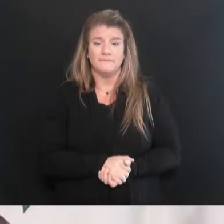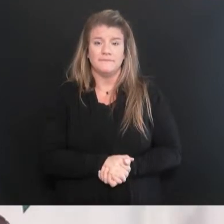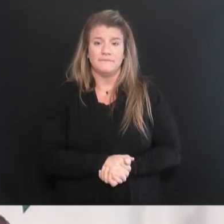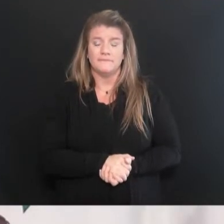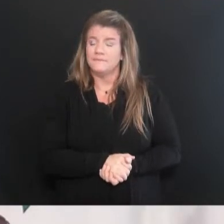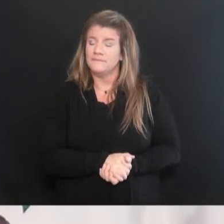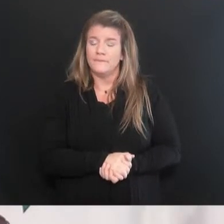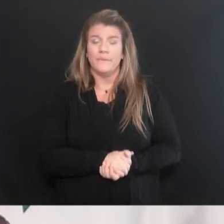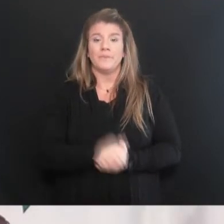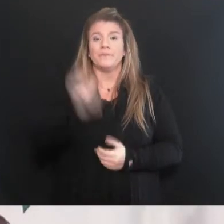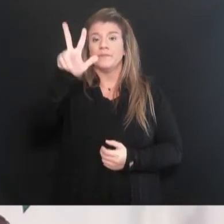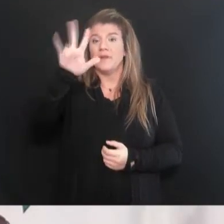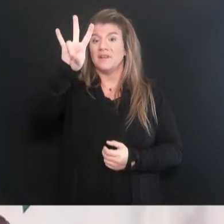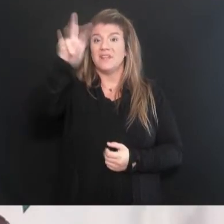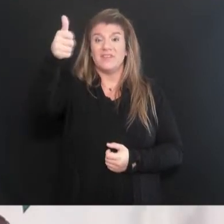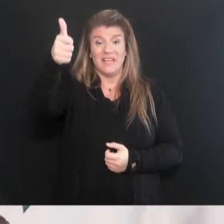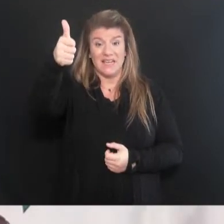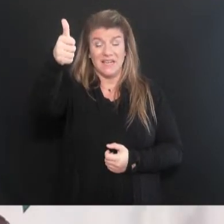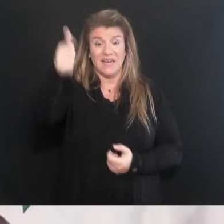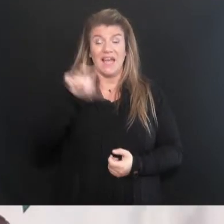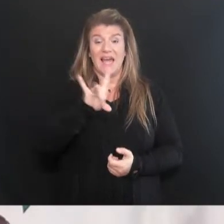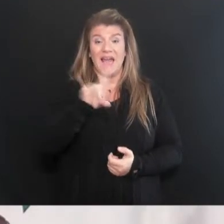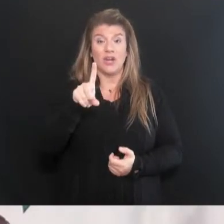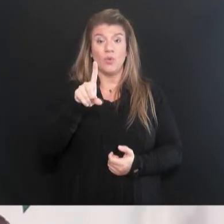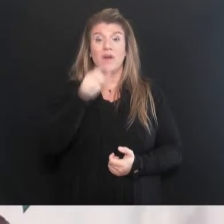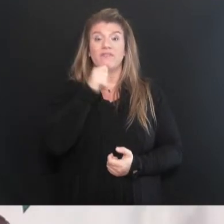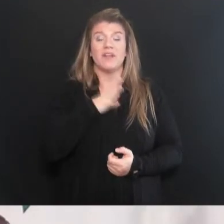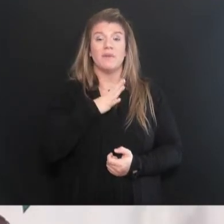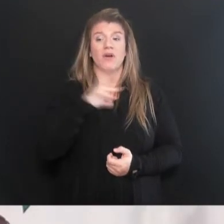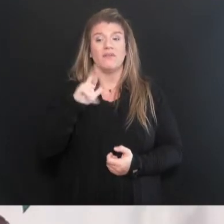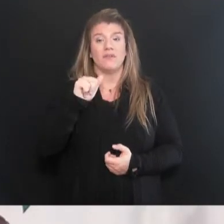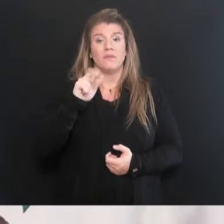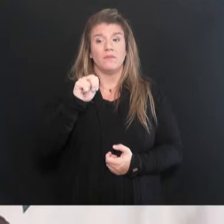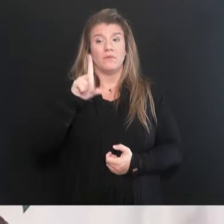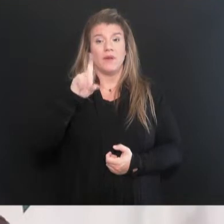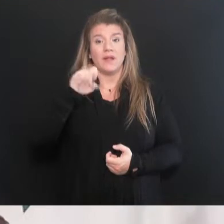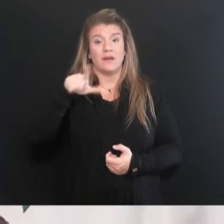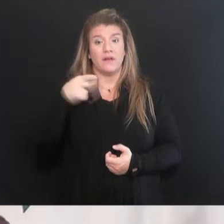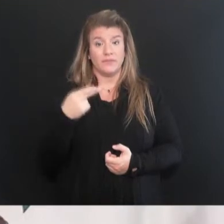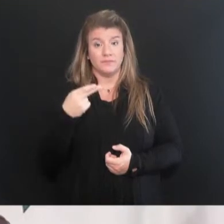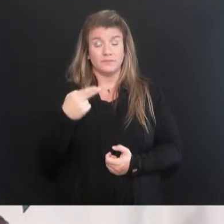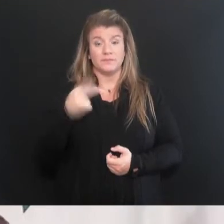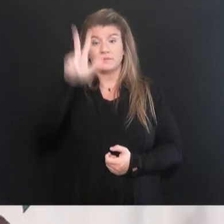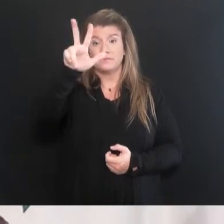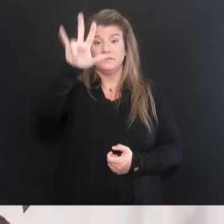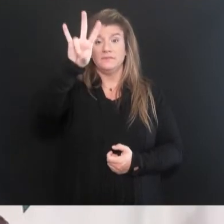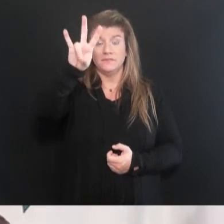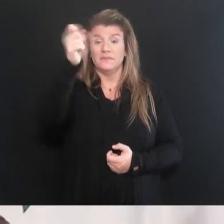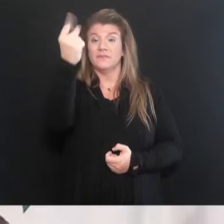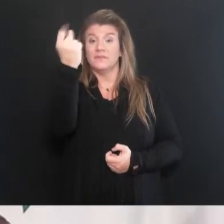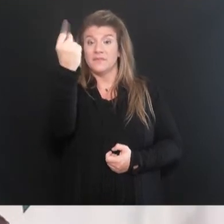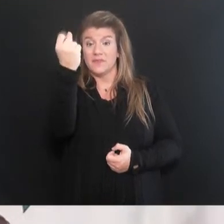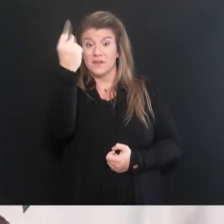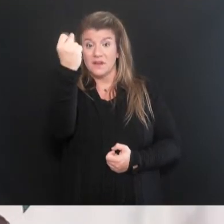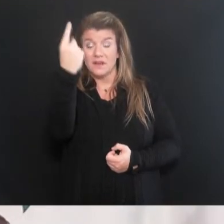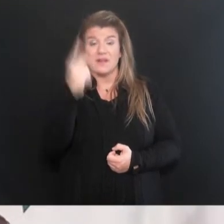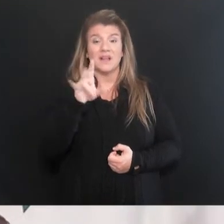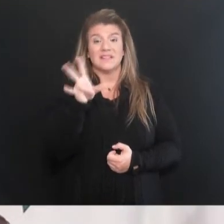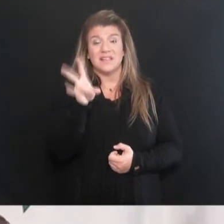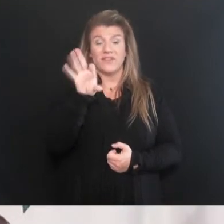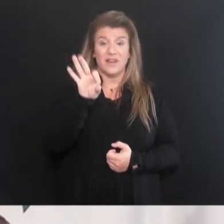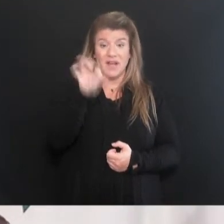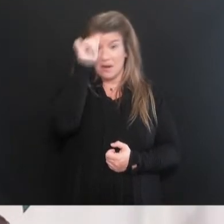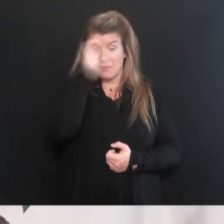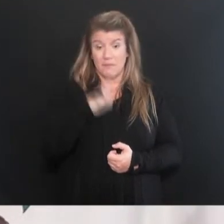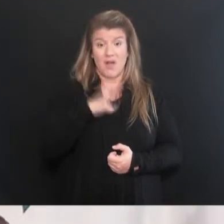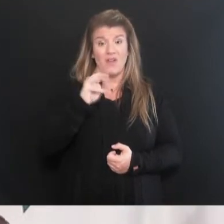The 3,710th death is an 81-year-old female from Randolph County. The 3,711th death is a 79-year-old